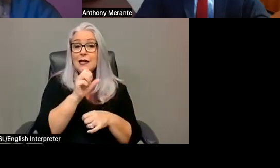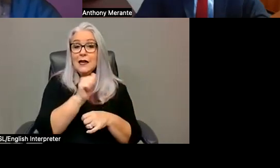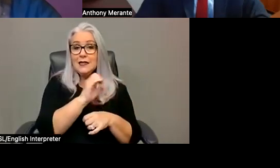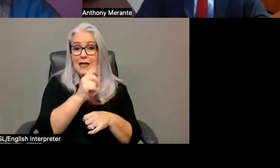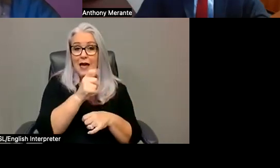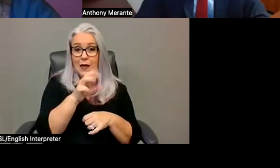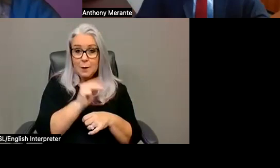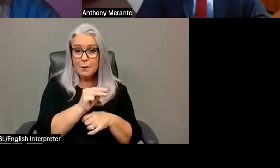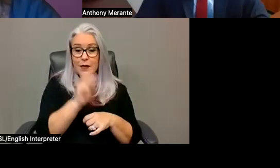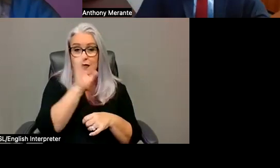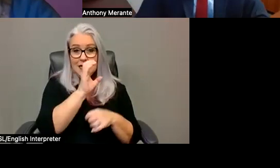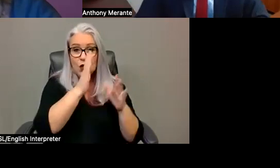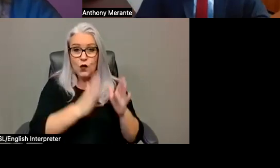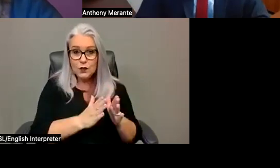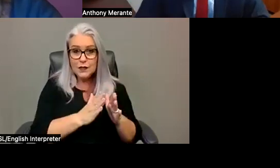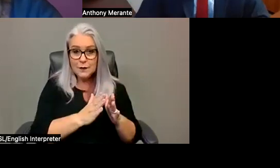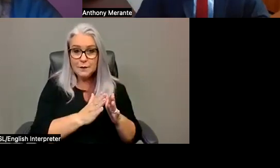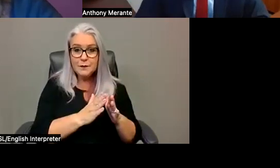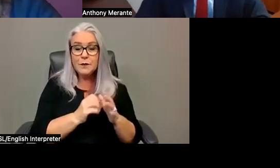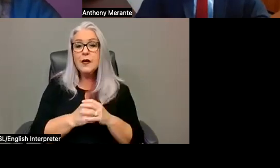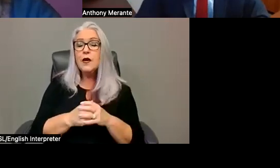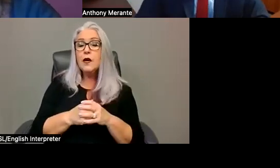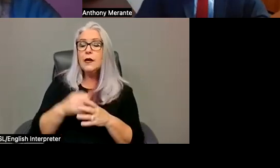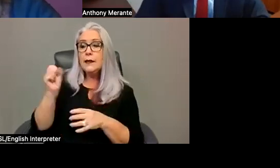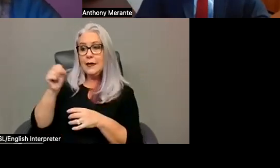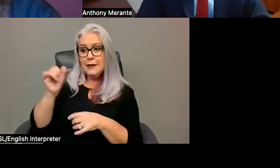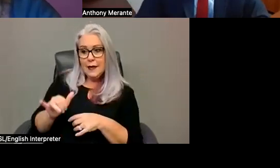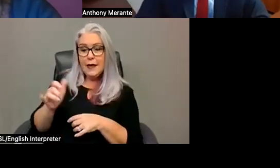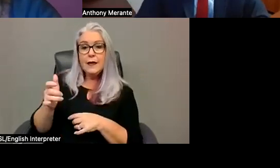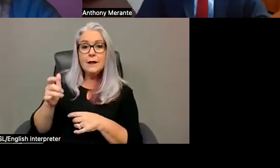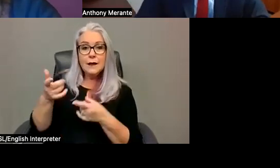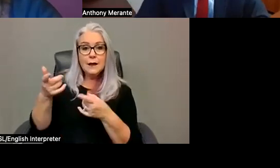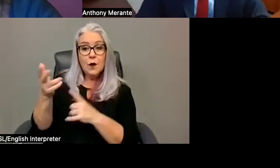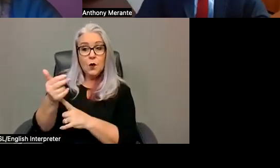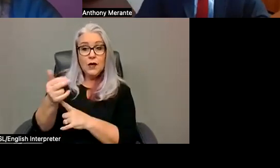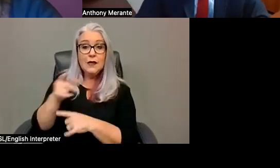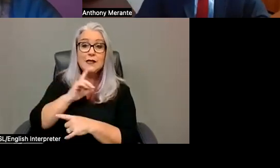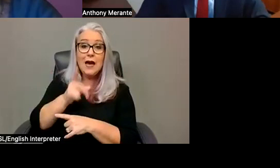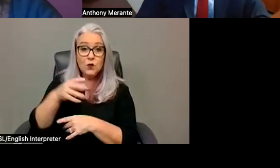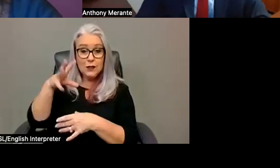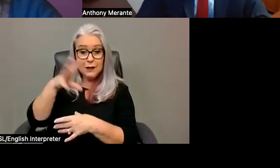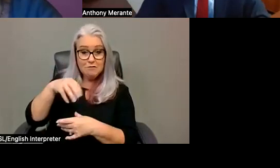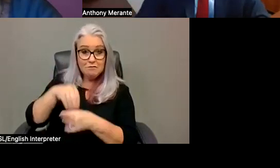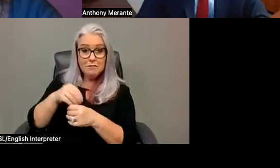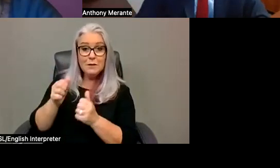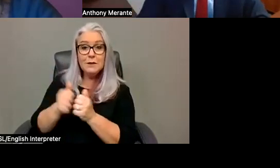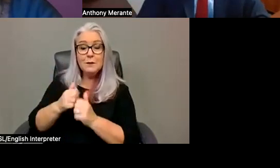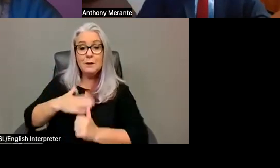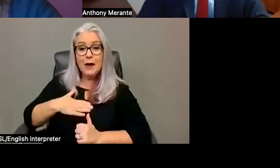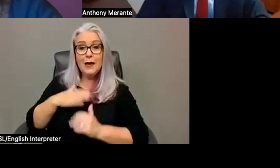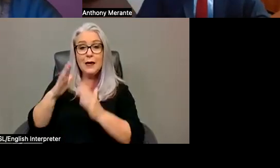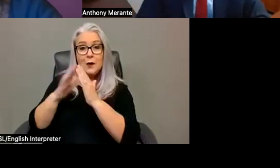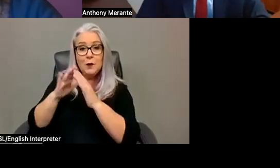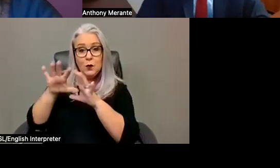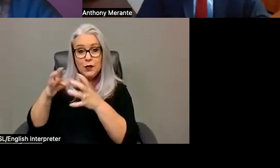future? Well, as far as, yes, that hotel happens to be in my community. First thing I would do